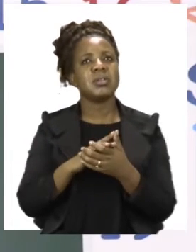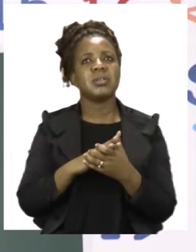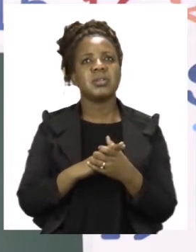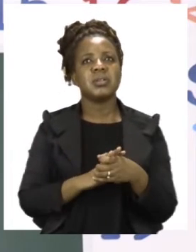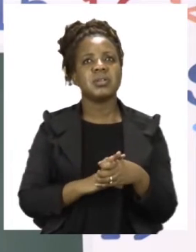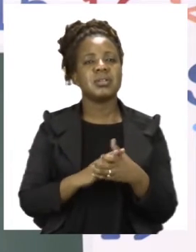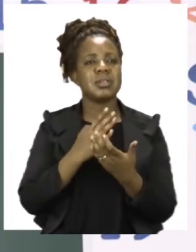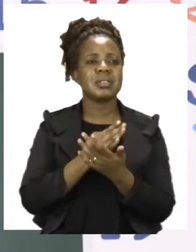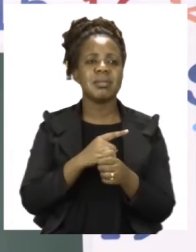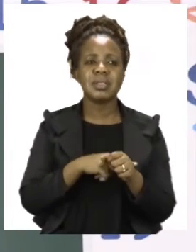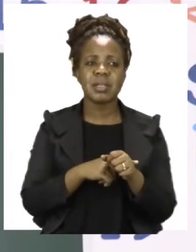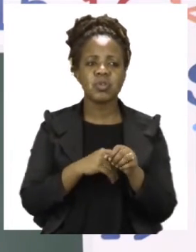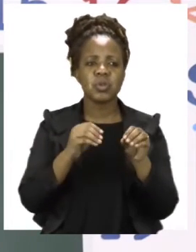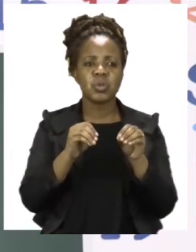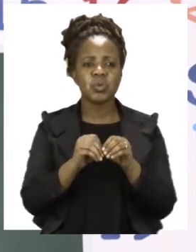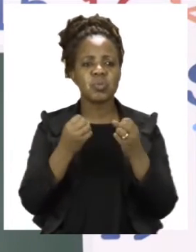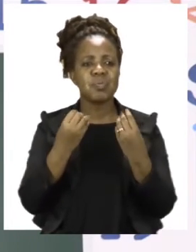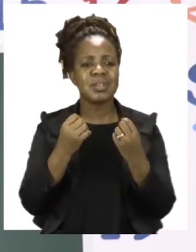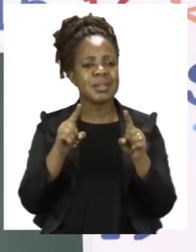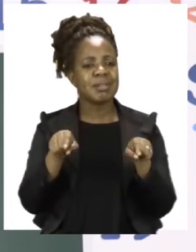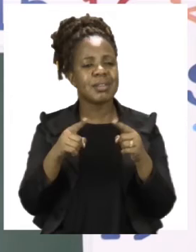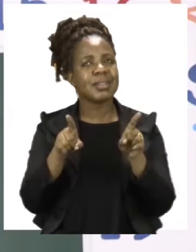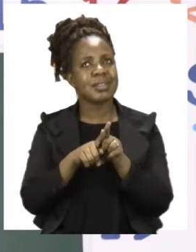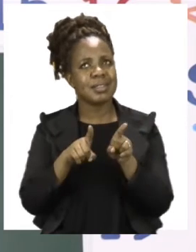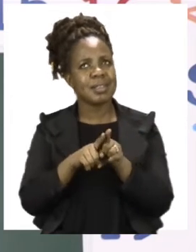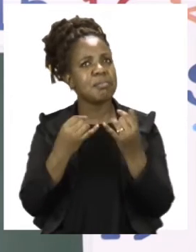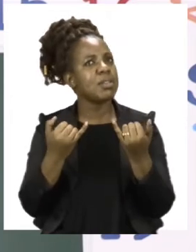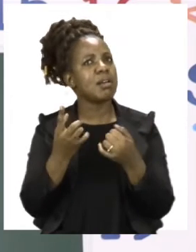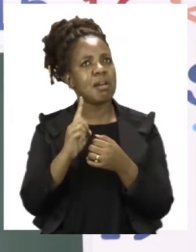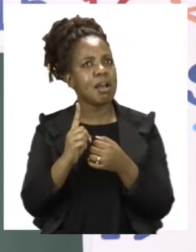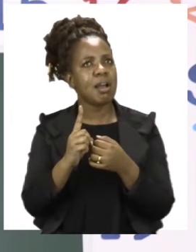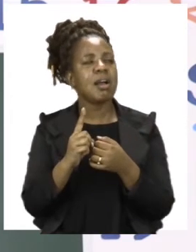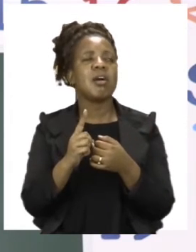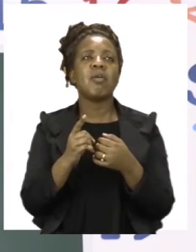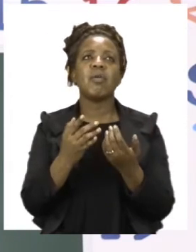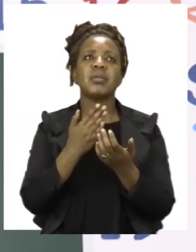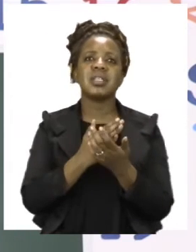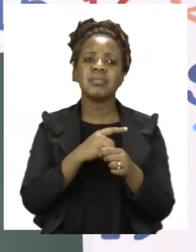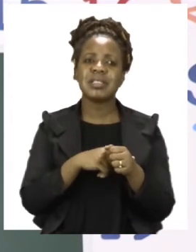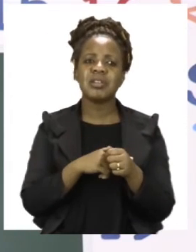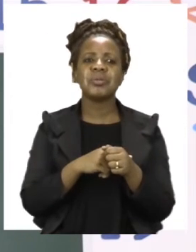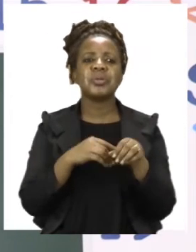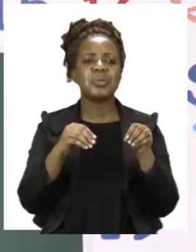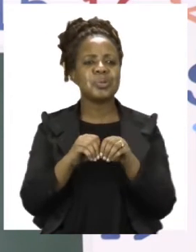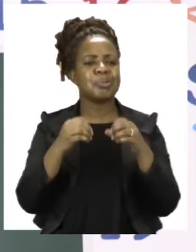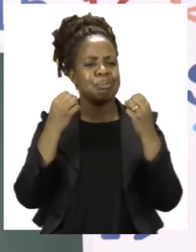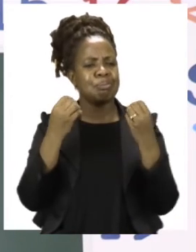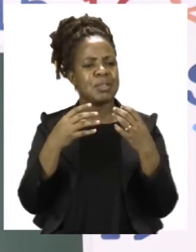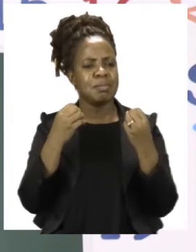2 steps like what we did. Other times you even need to do 3 steps. Just make sure you read